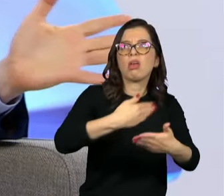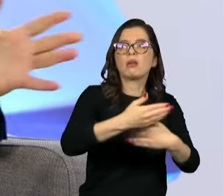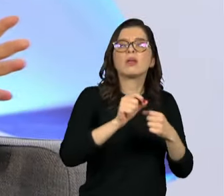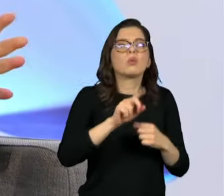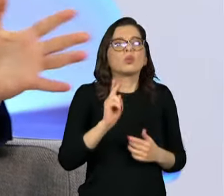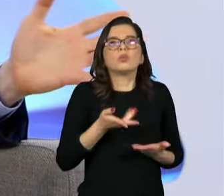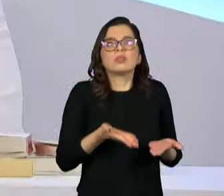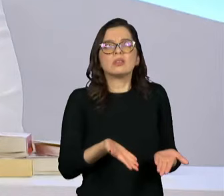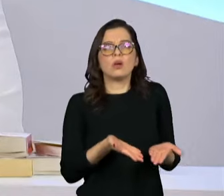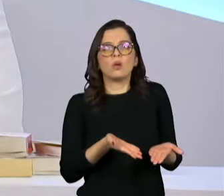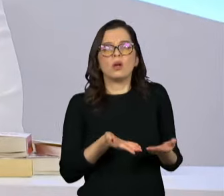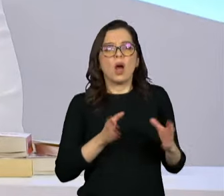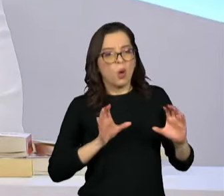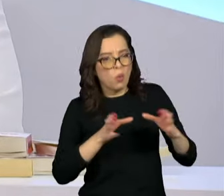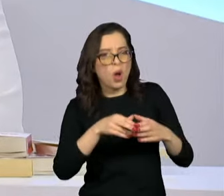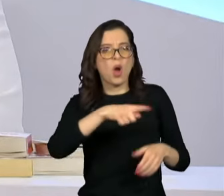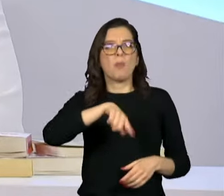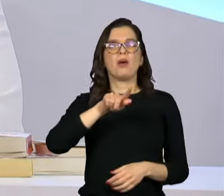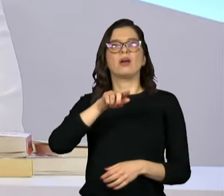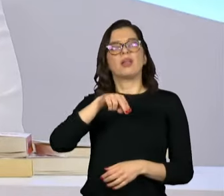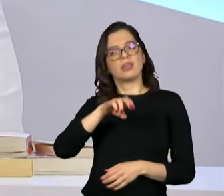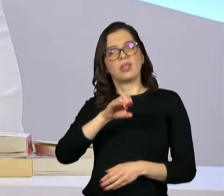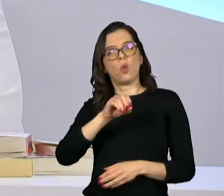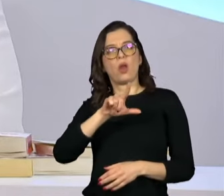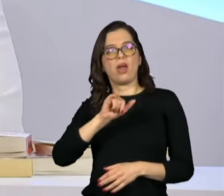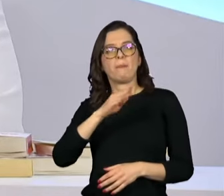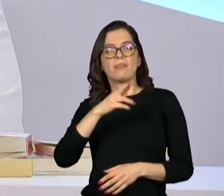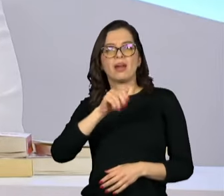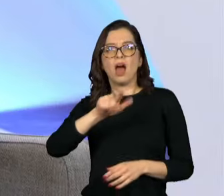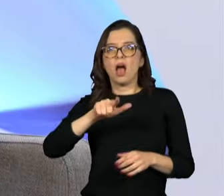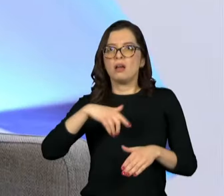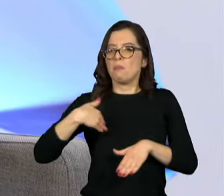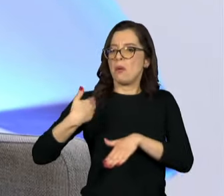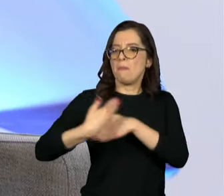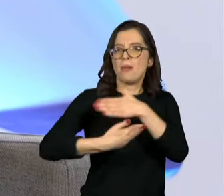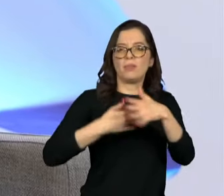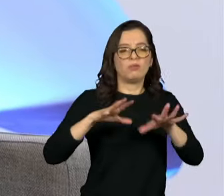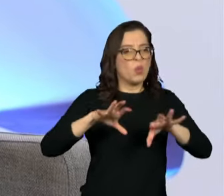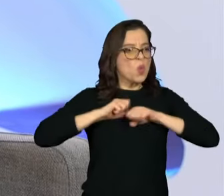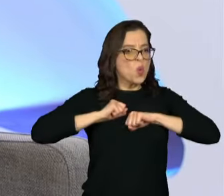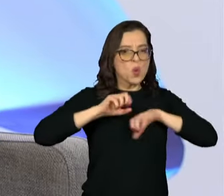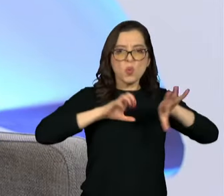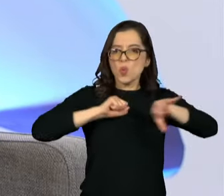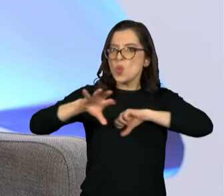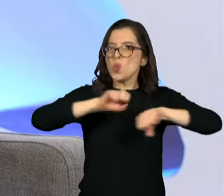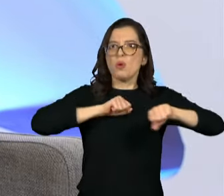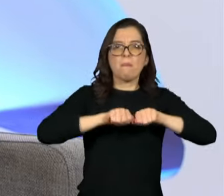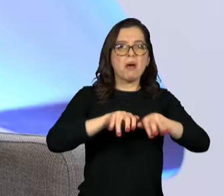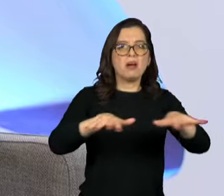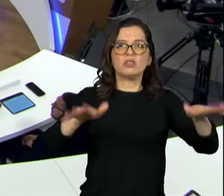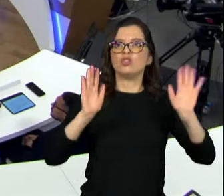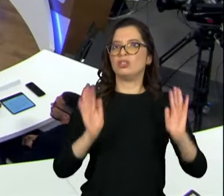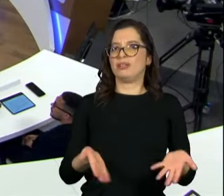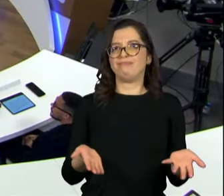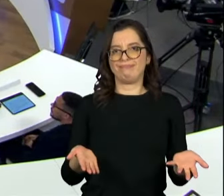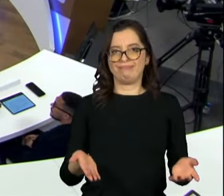policies, the neoliberal globalization that was so widely embraced, led to. Paula?